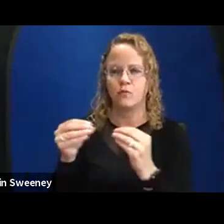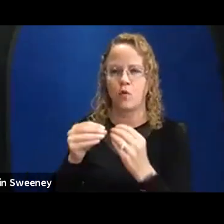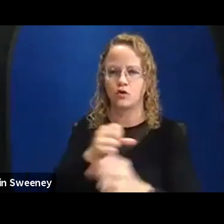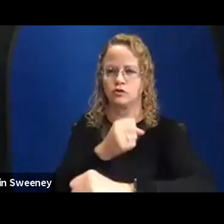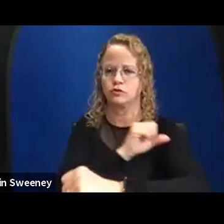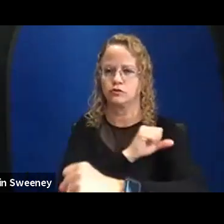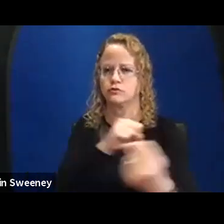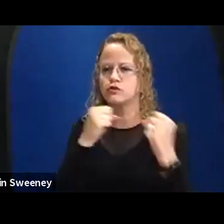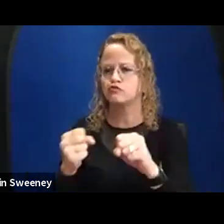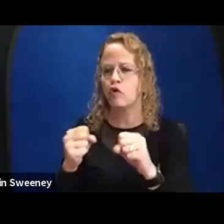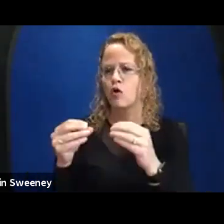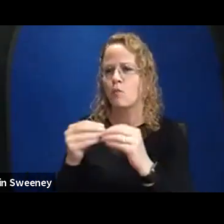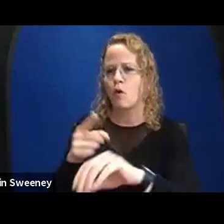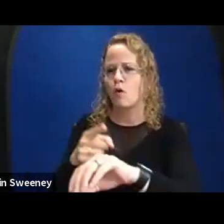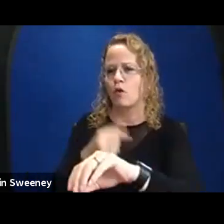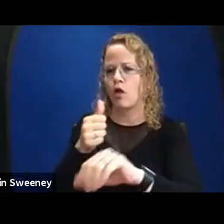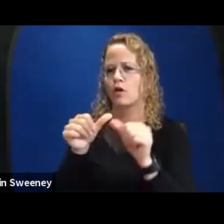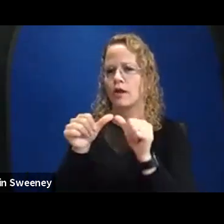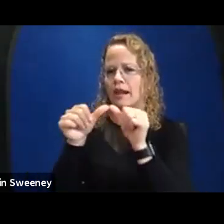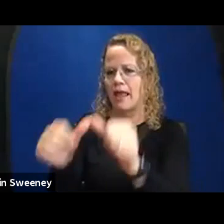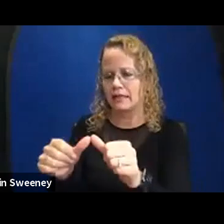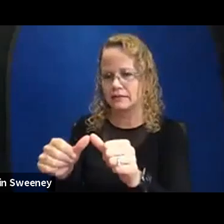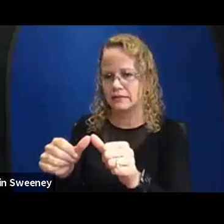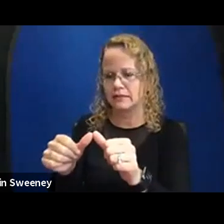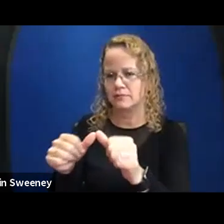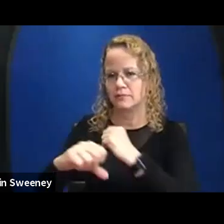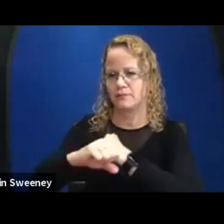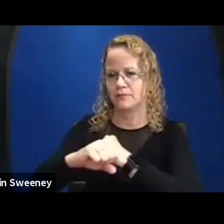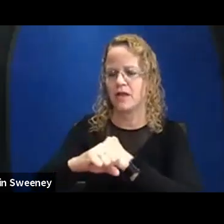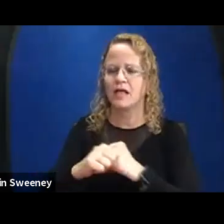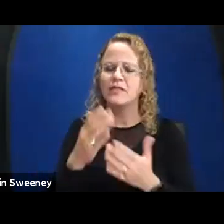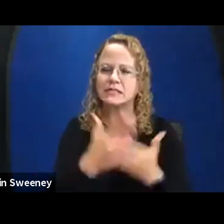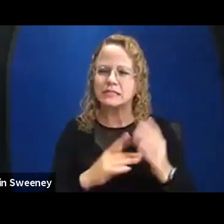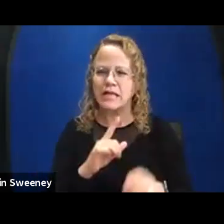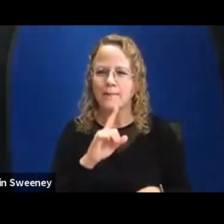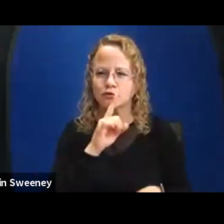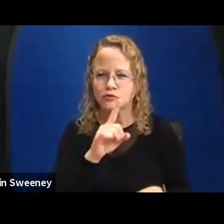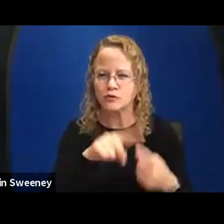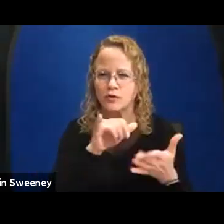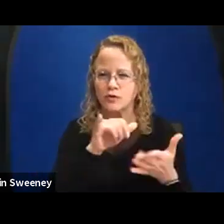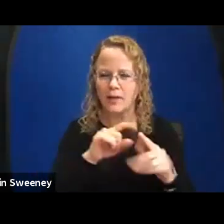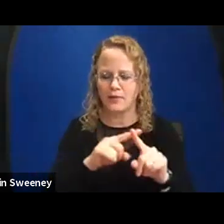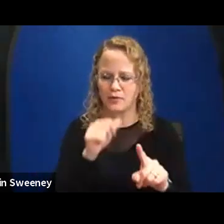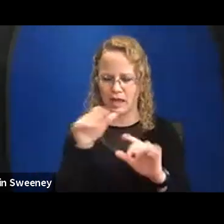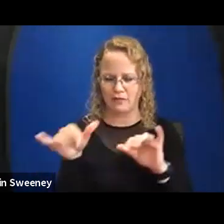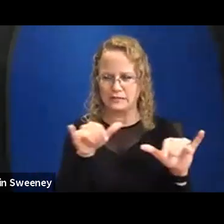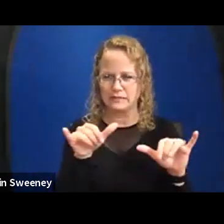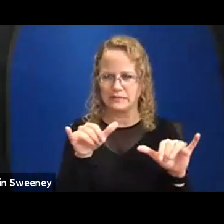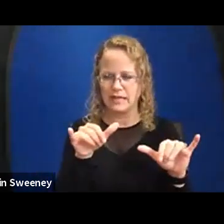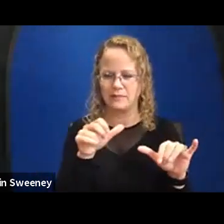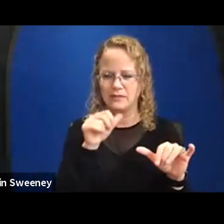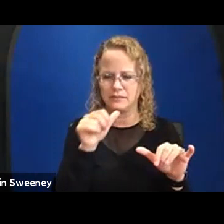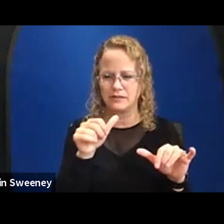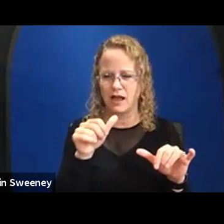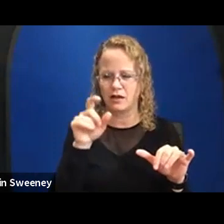response. So there's some truth to that, but they are not the same. They don't necessarily use the